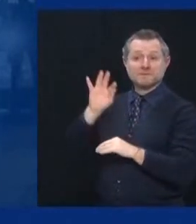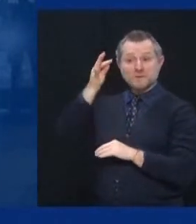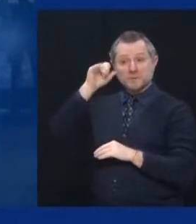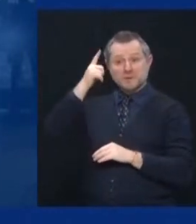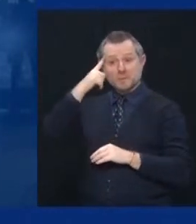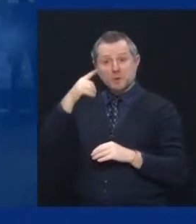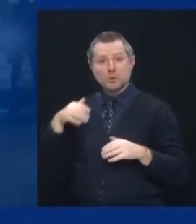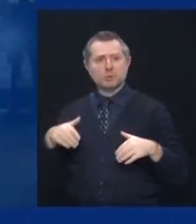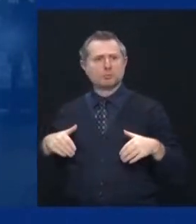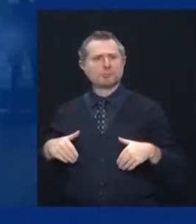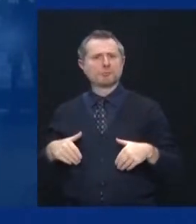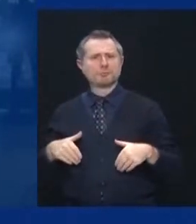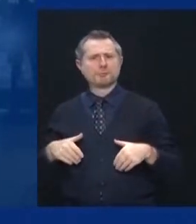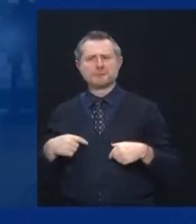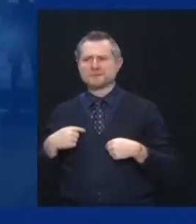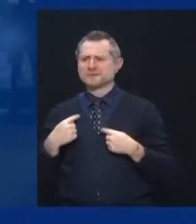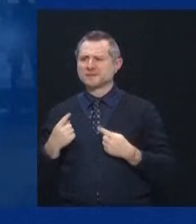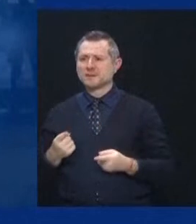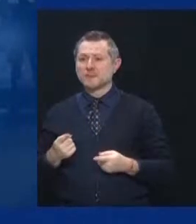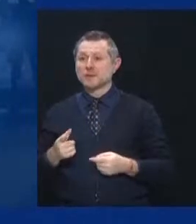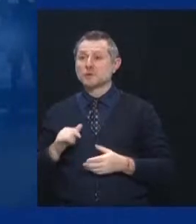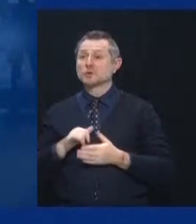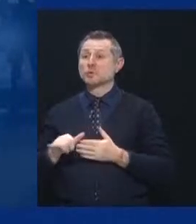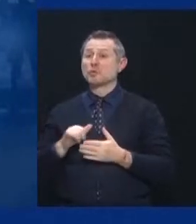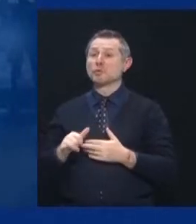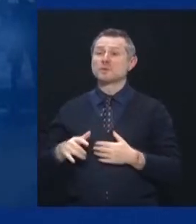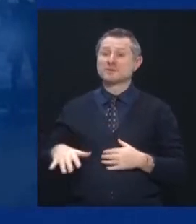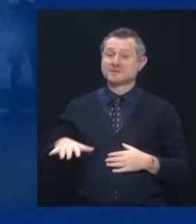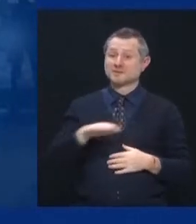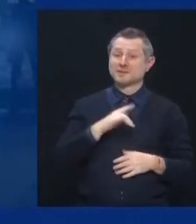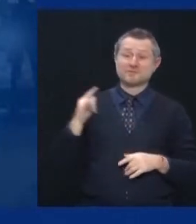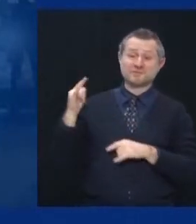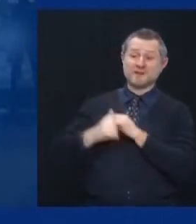respond. New York stopped the flights from the UK